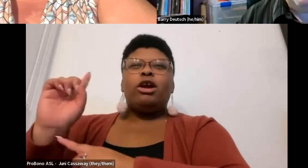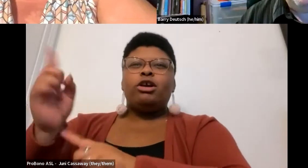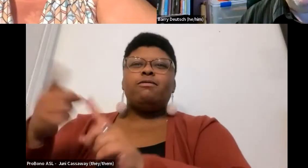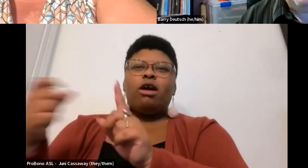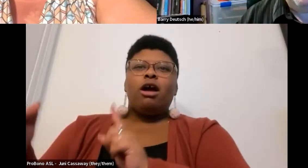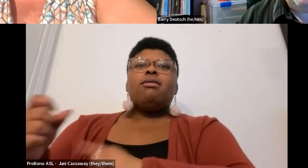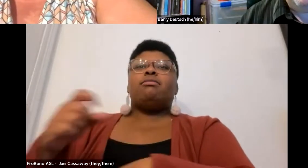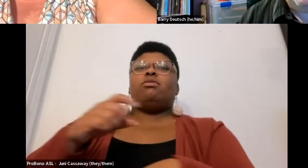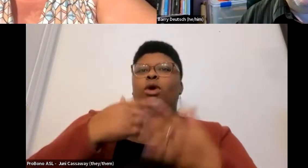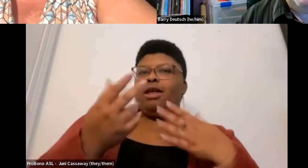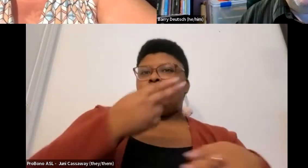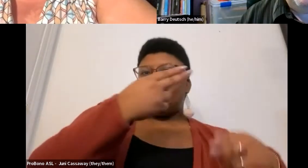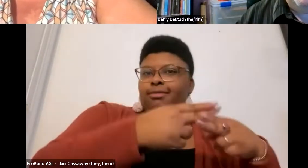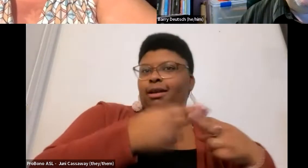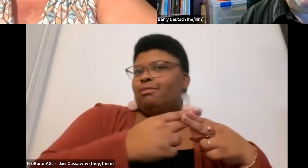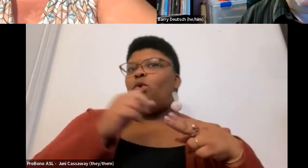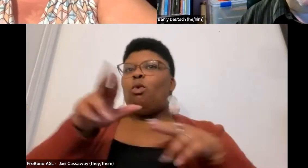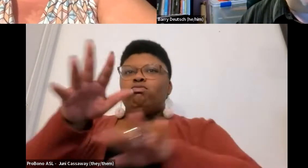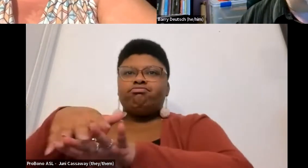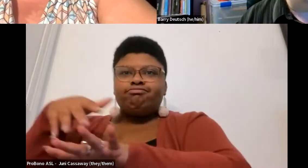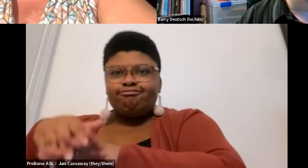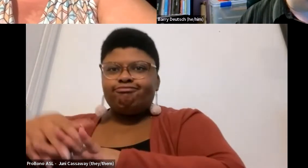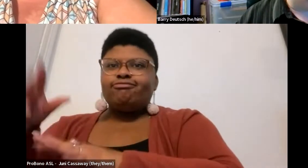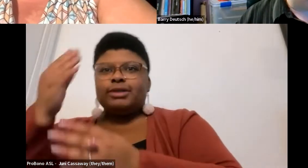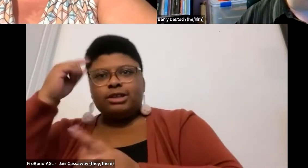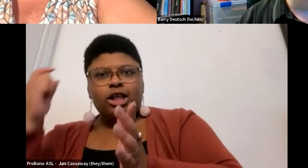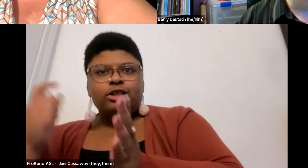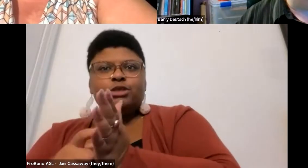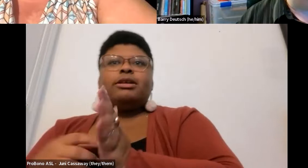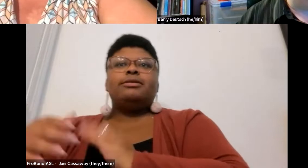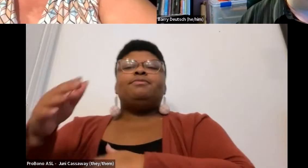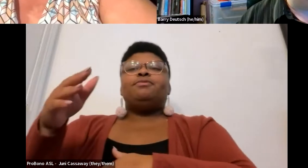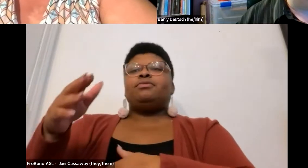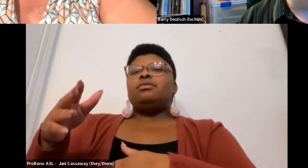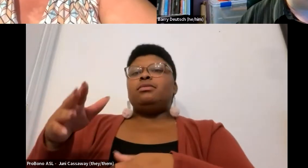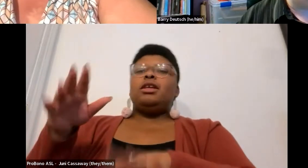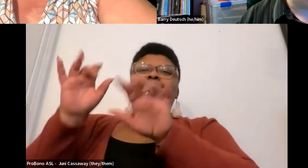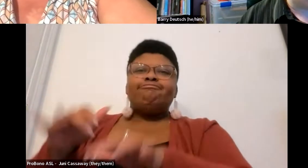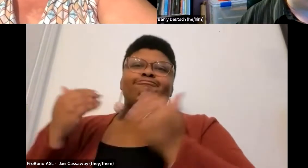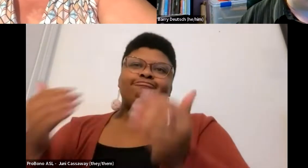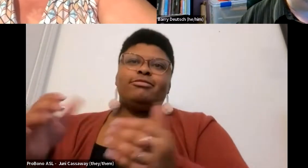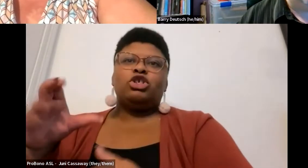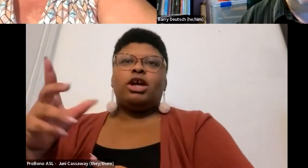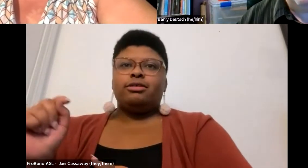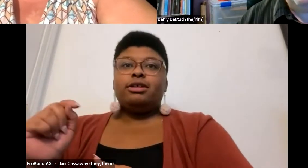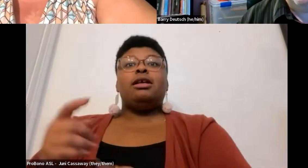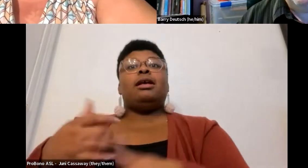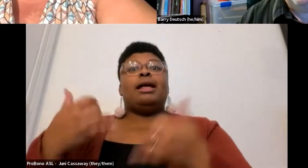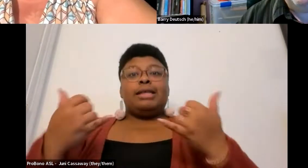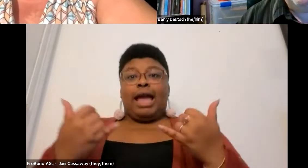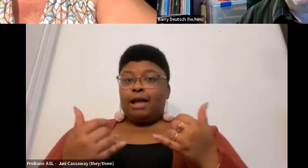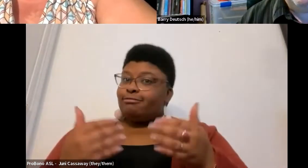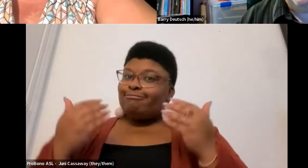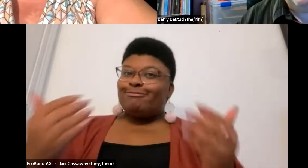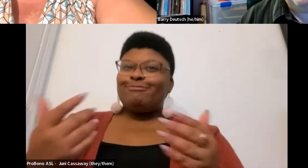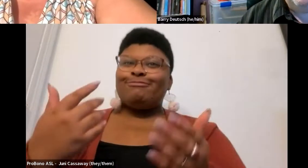it may be known as in the chat as you are getting to know each other. So now, with no further ado, I'd like to introduce